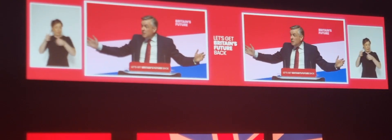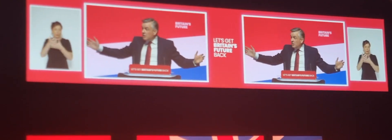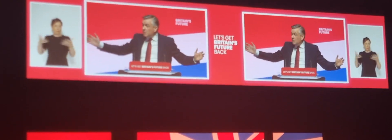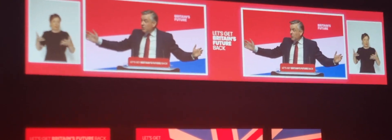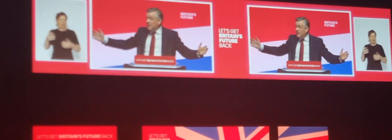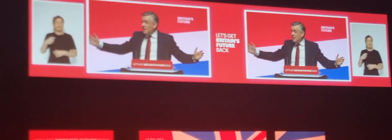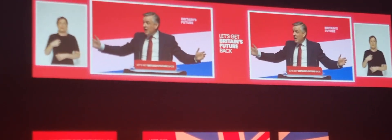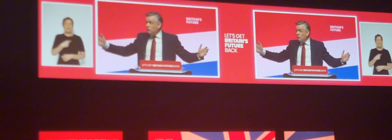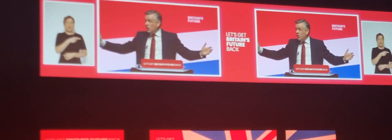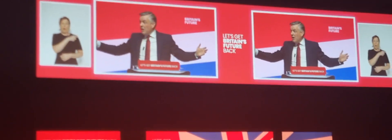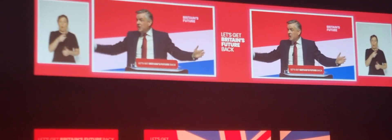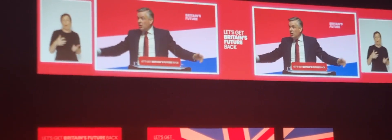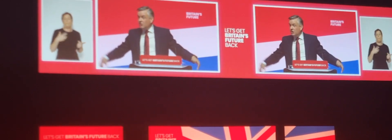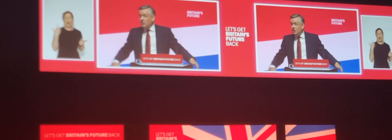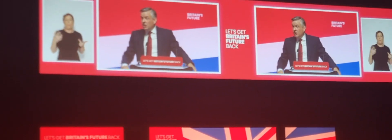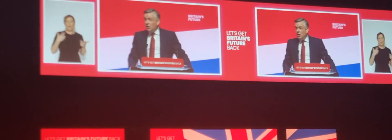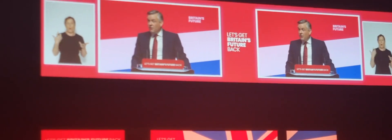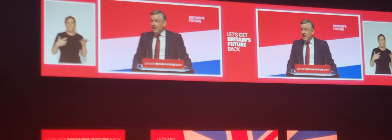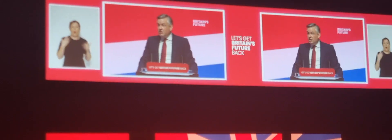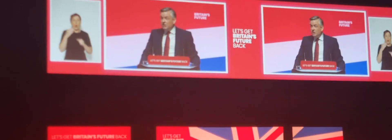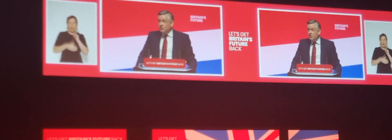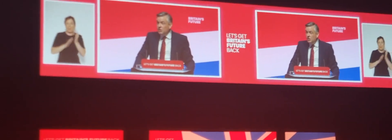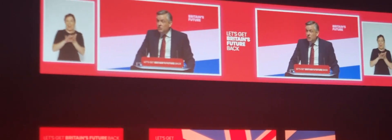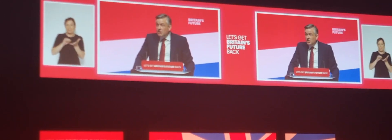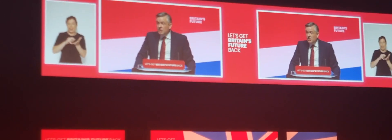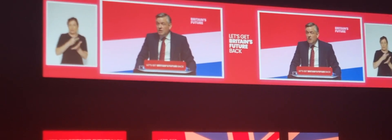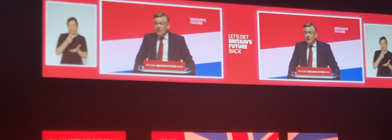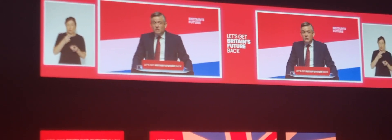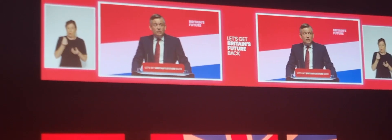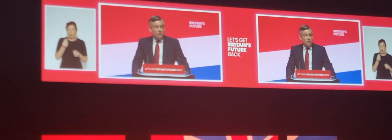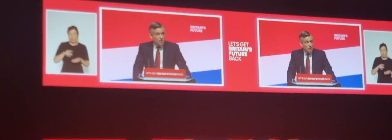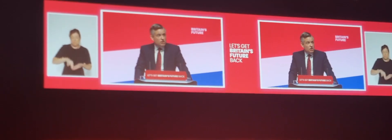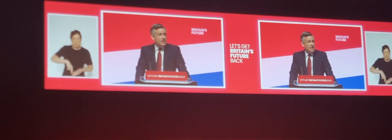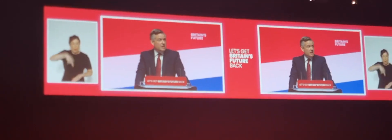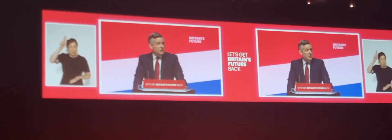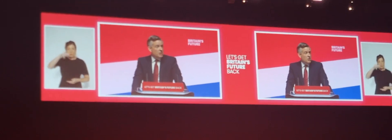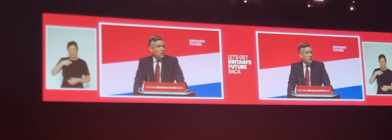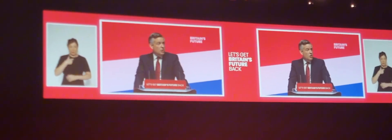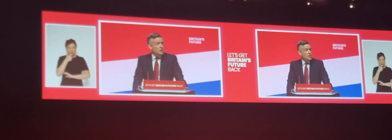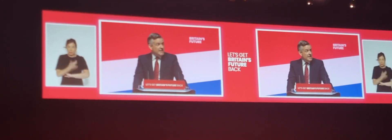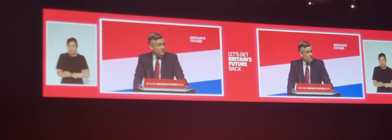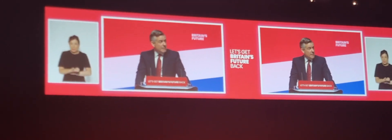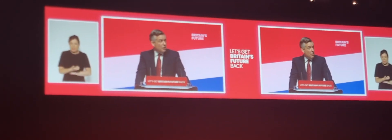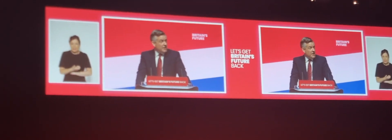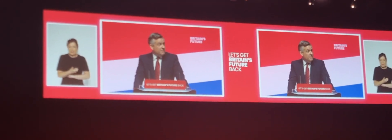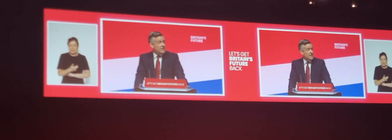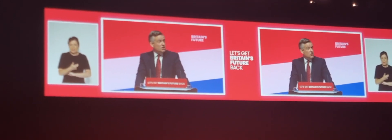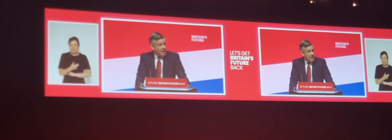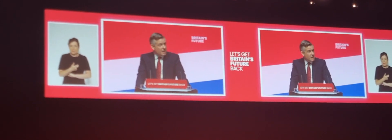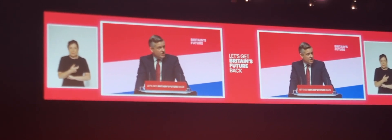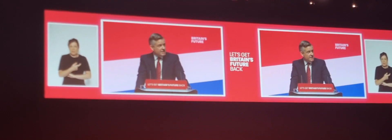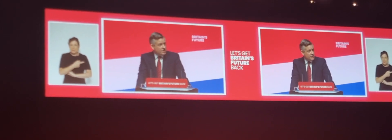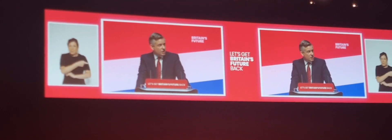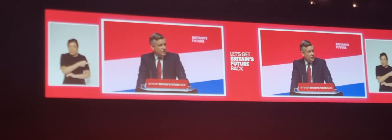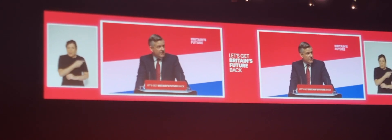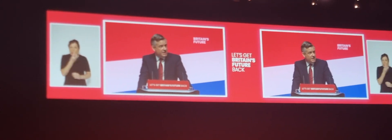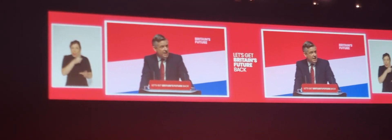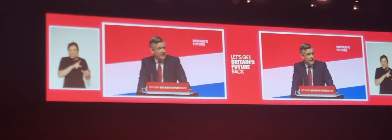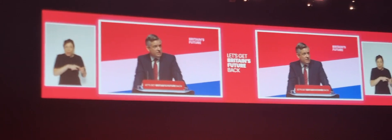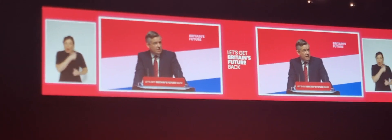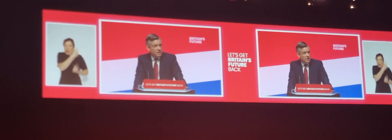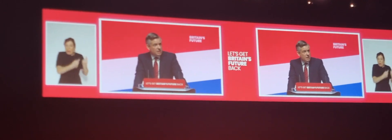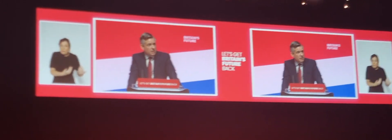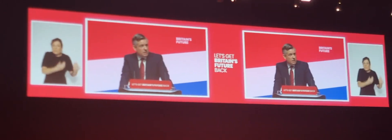them complaining about runaway costs of HS2. It's astonishing. Who do these people think has been in charge these last 30